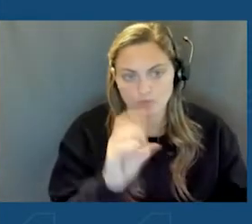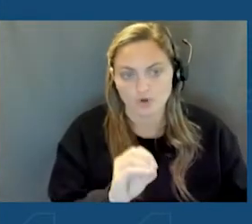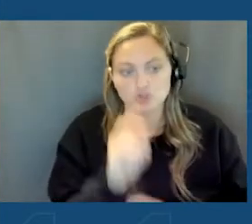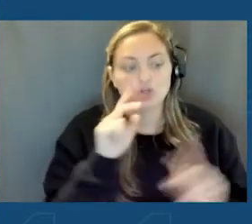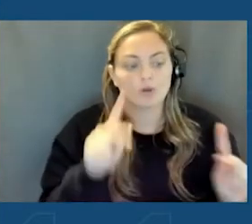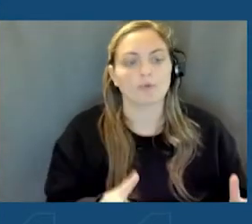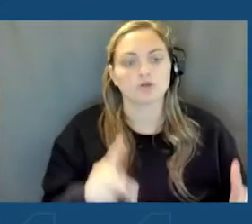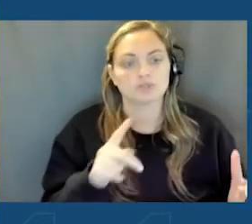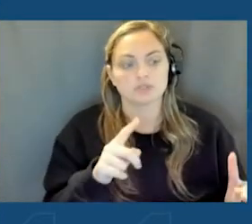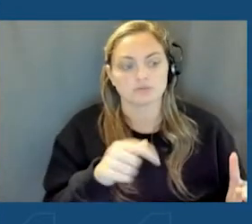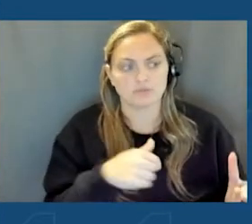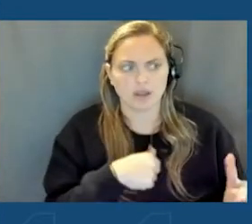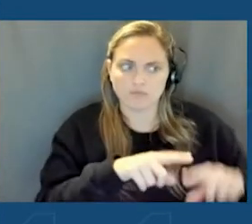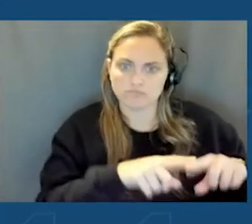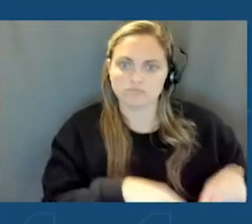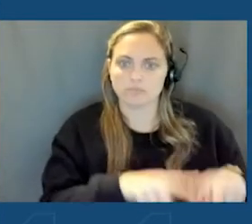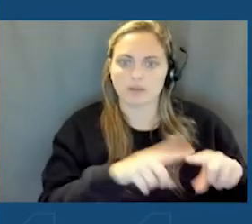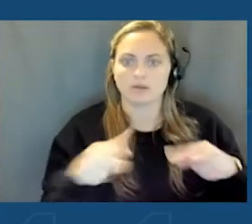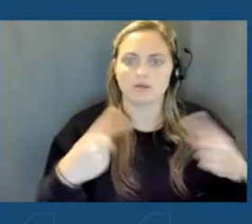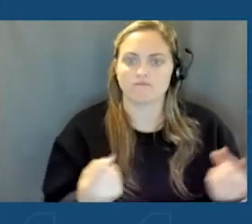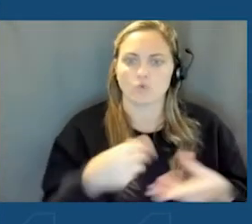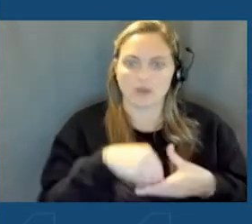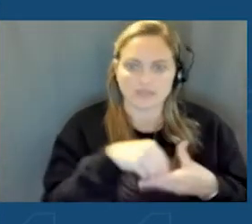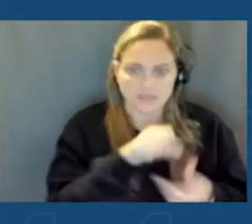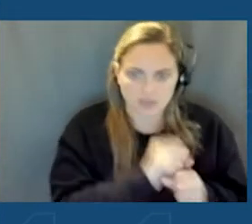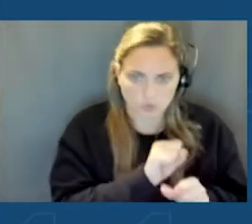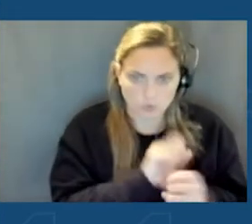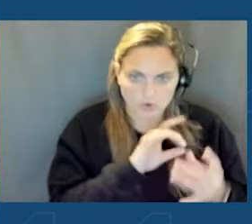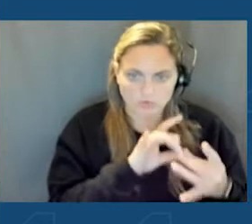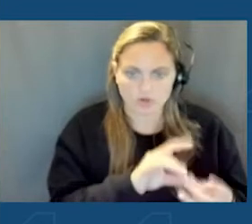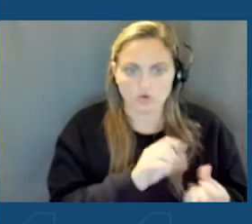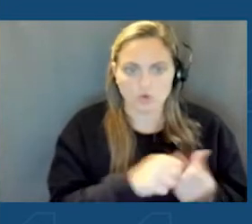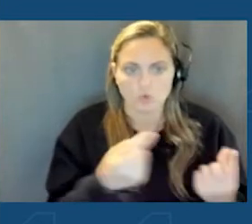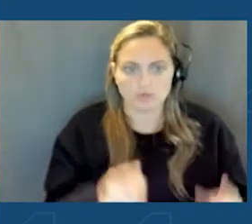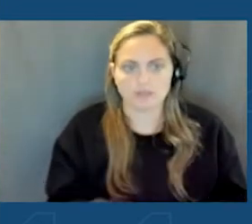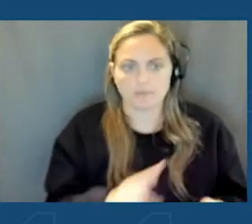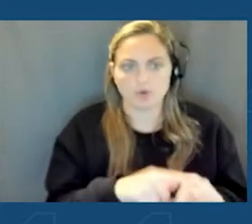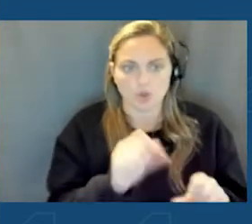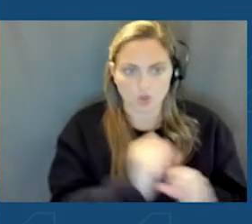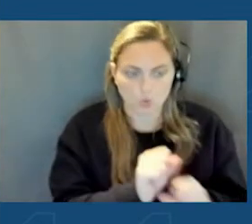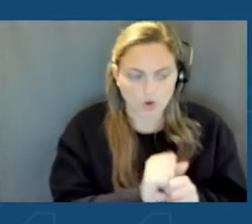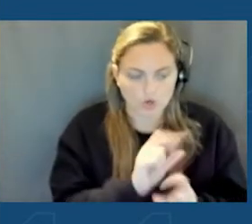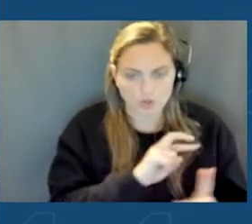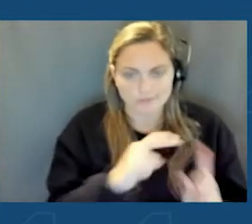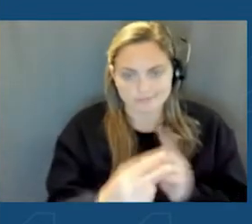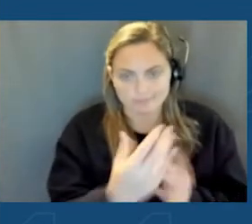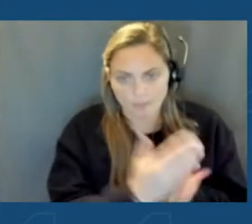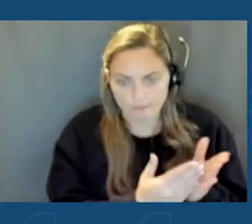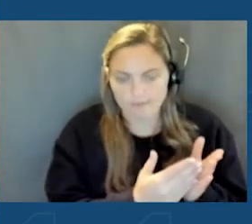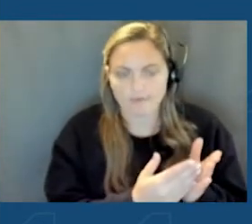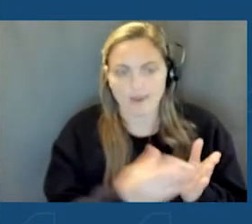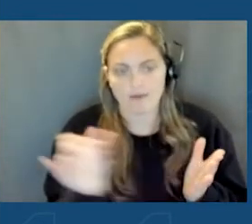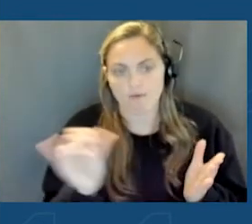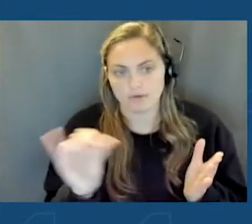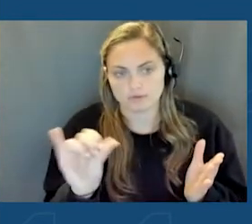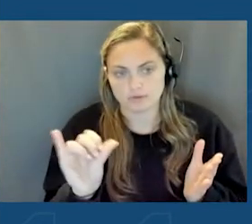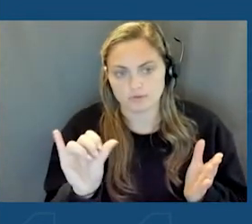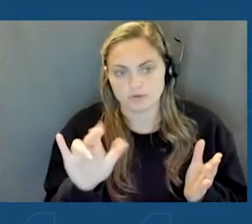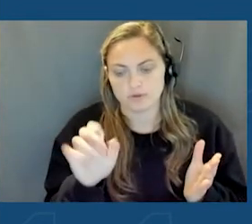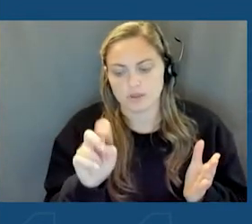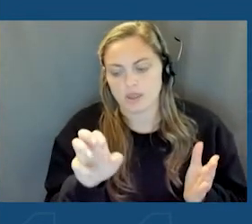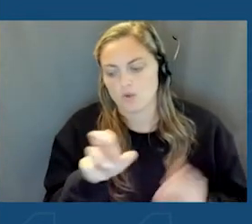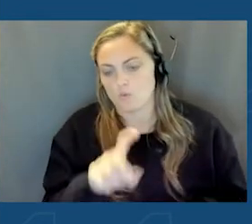come to depend on for inside work about what's happening on the worker side. and also Edward Valenti,